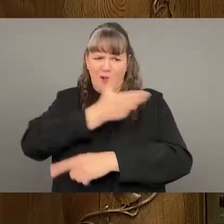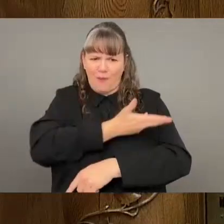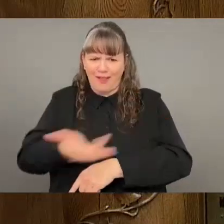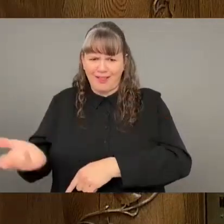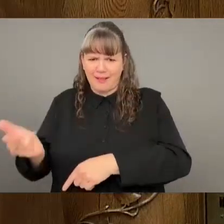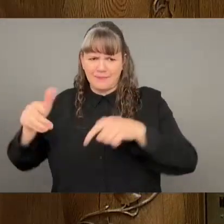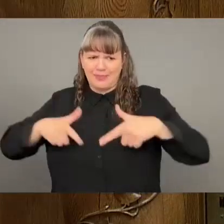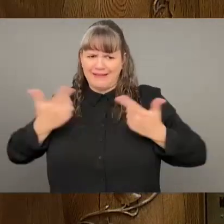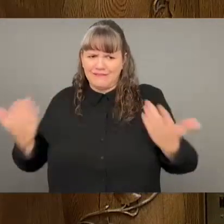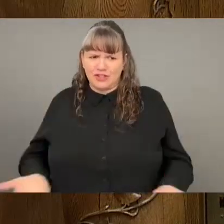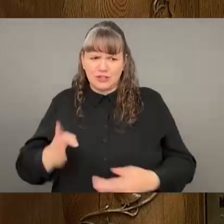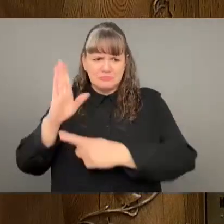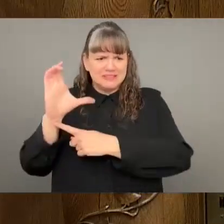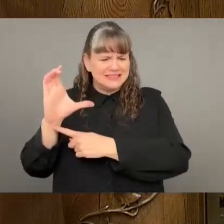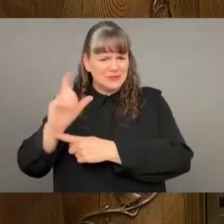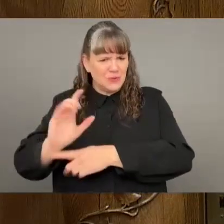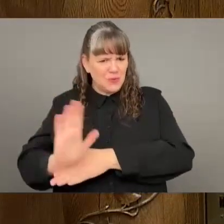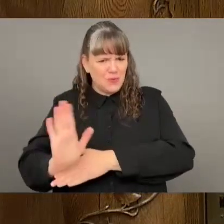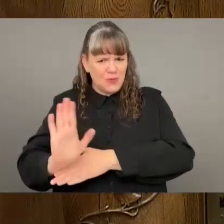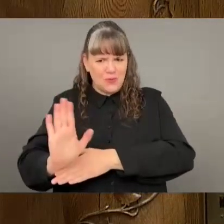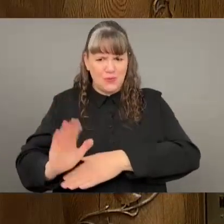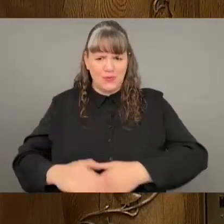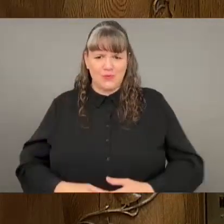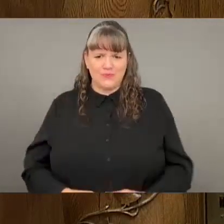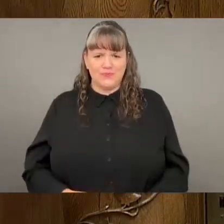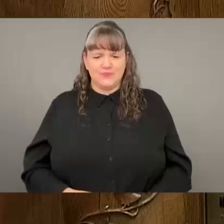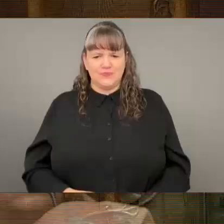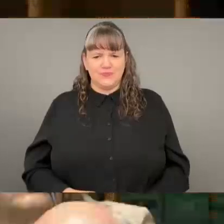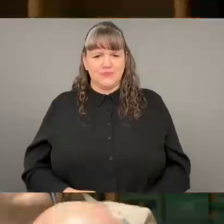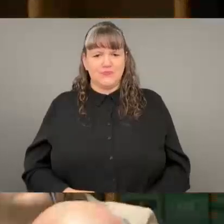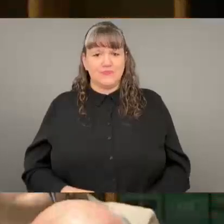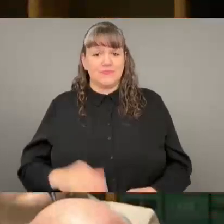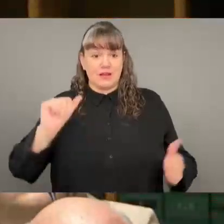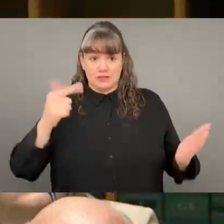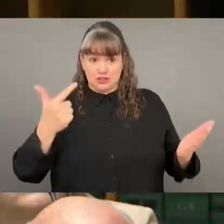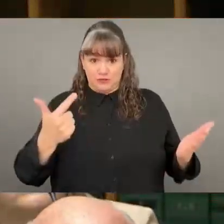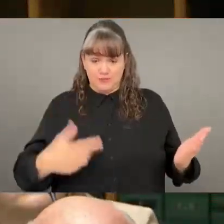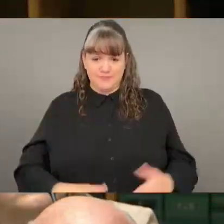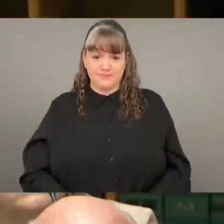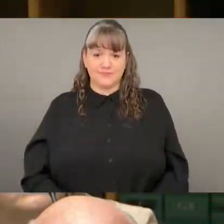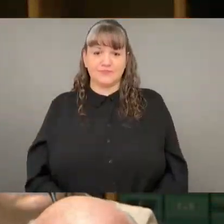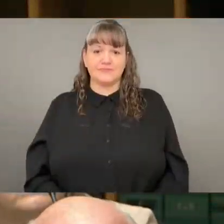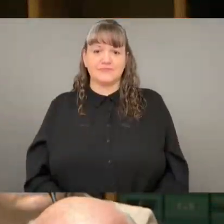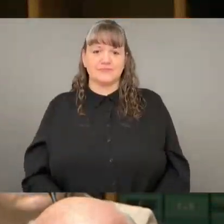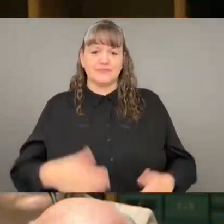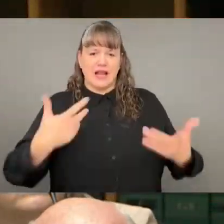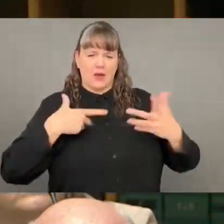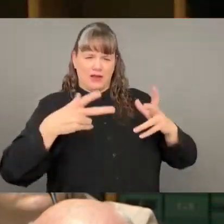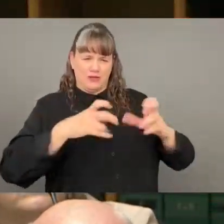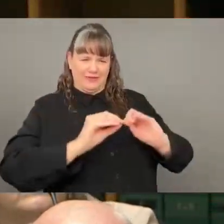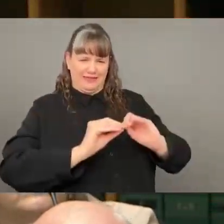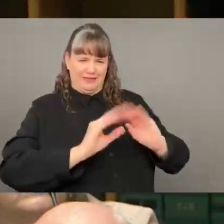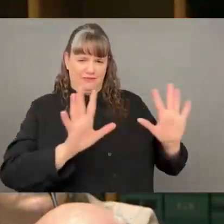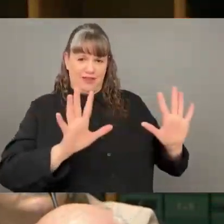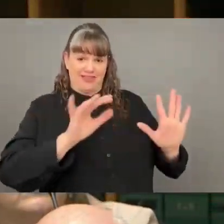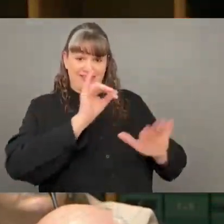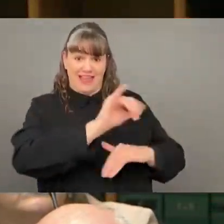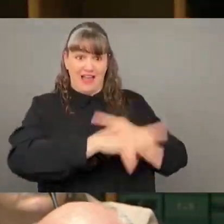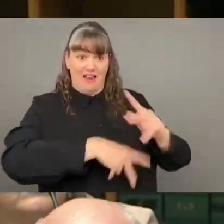Attorney General. Let me be clear on behalf of government. Individuals like that are not welcome in BC.